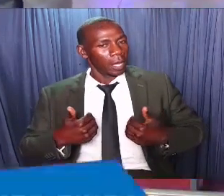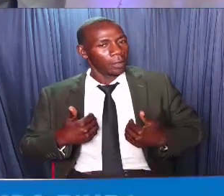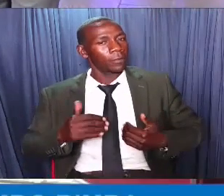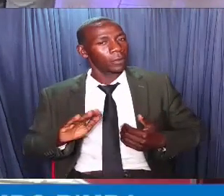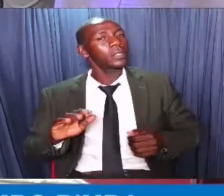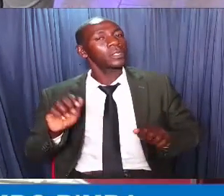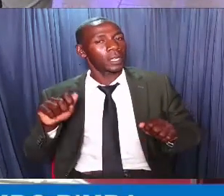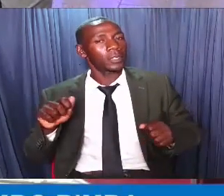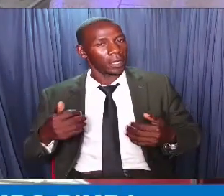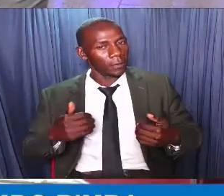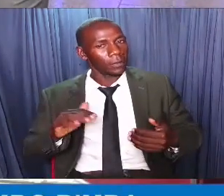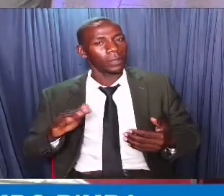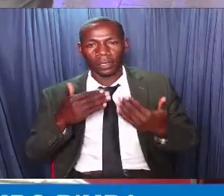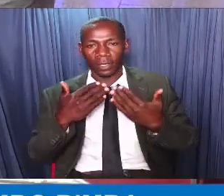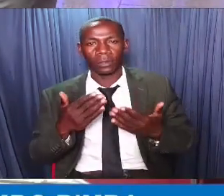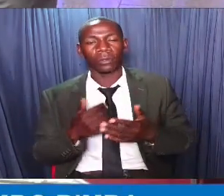You pray for me to get my own, thank you.